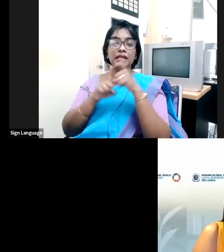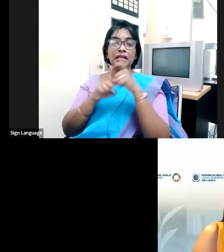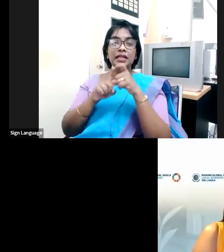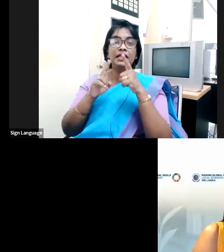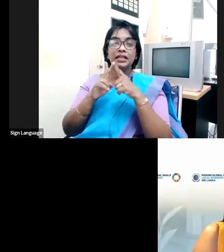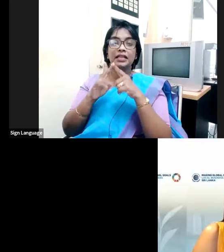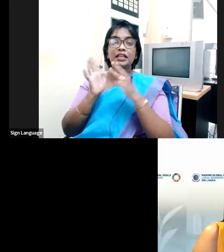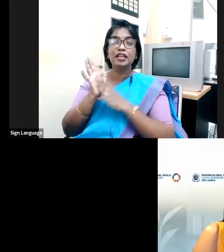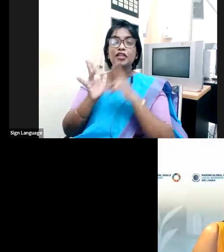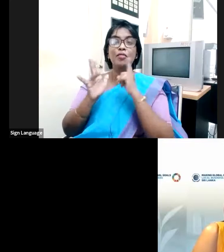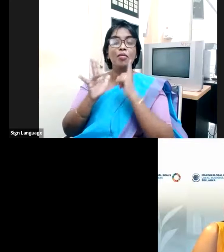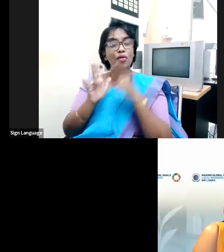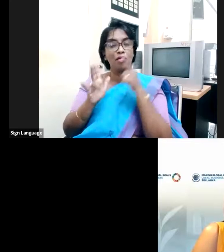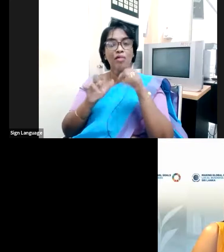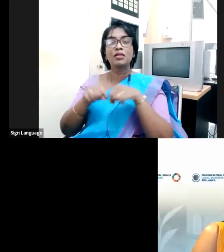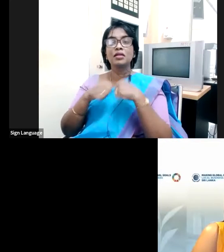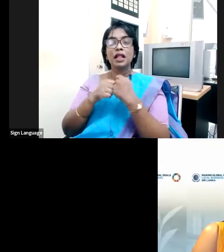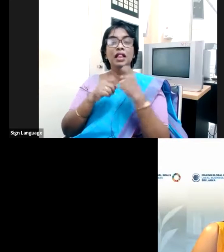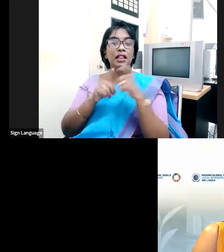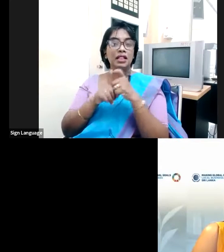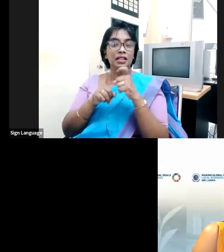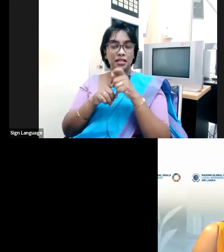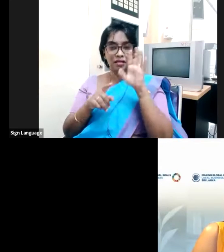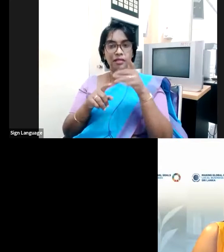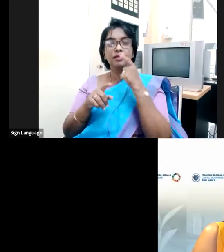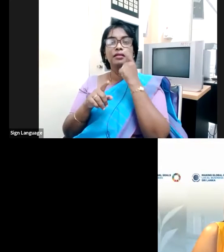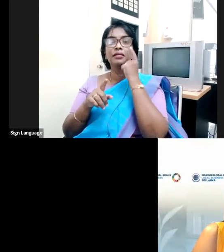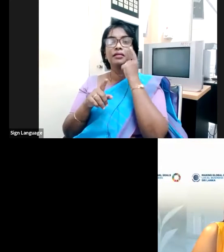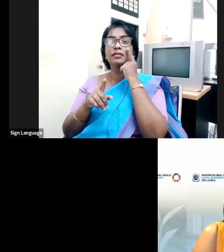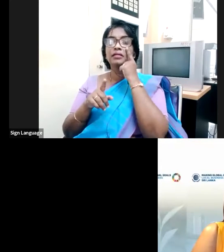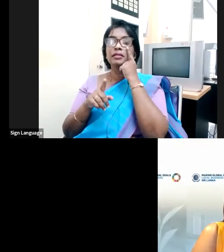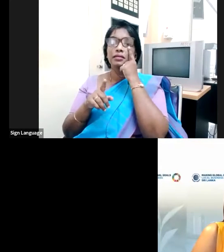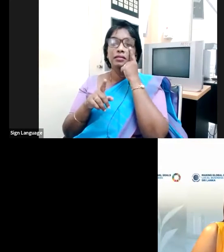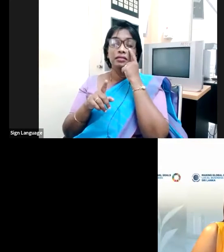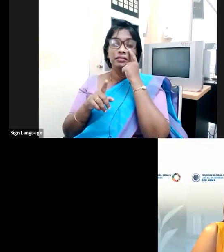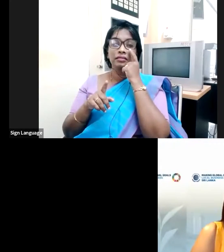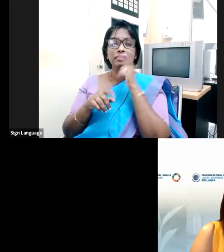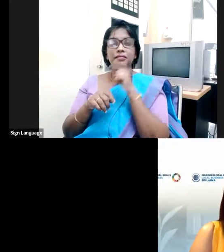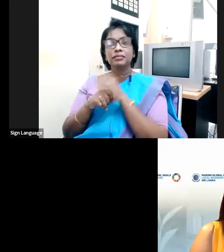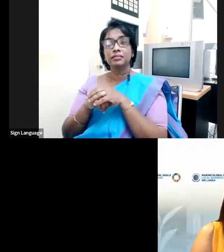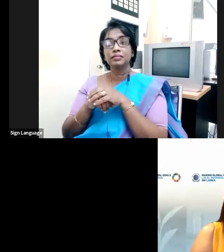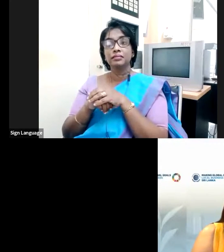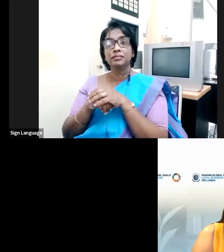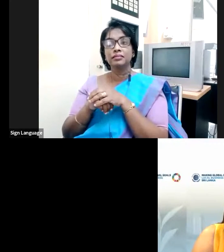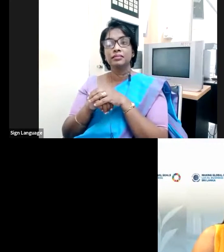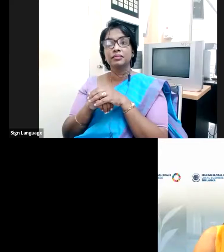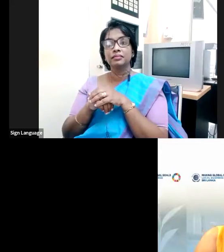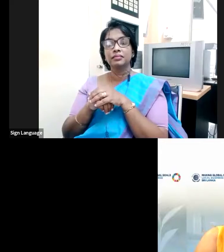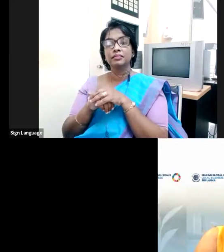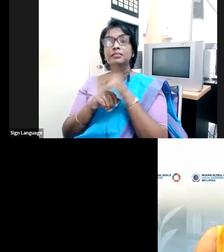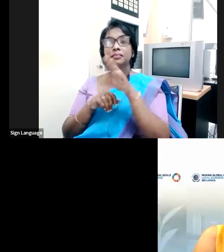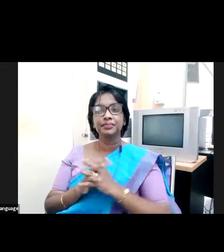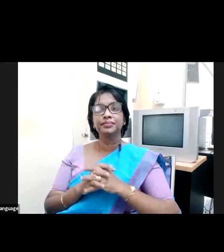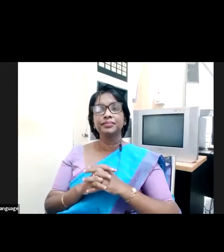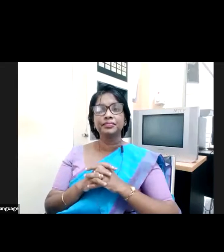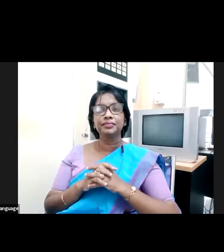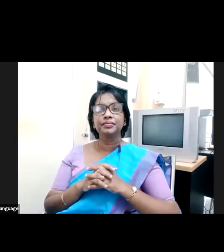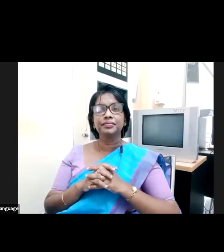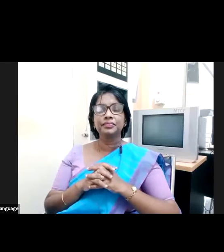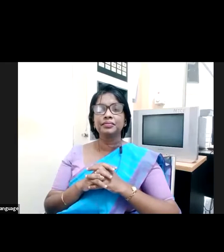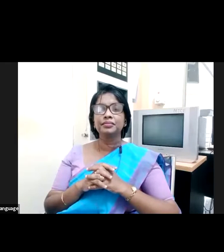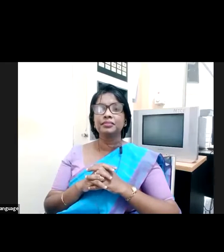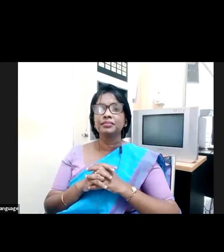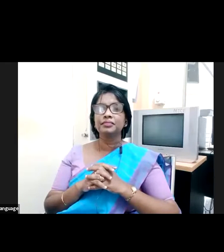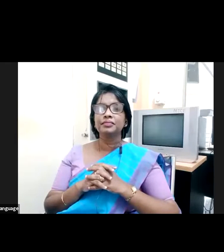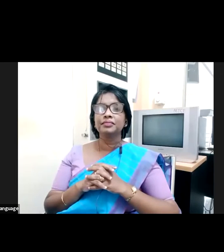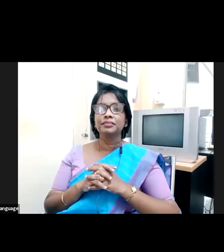on the great examples of some of the stuff that we have. Dilrukshi, you need to unmute. Thank you. Over to you, Dilrukshi. Thank